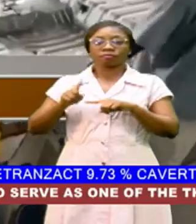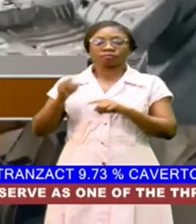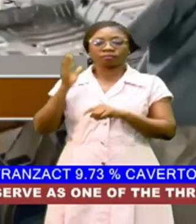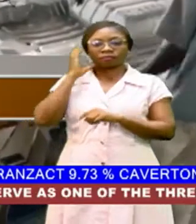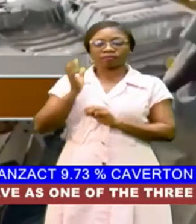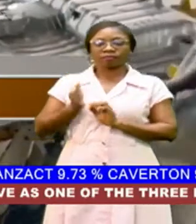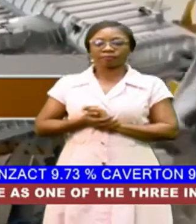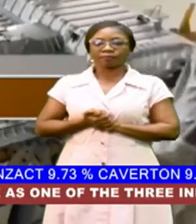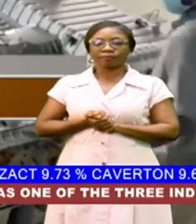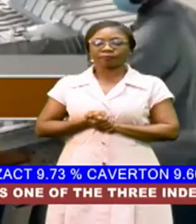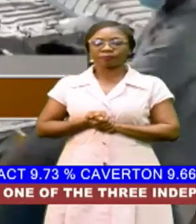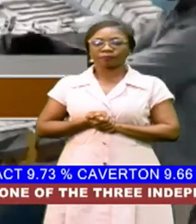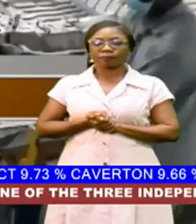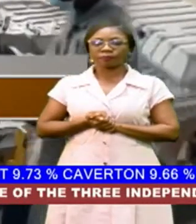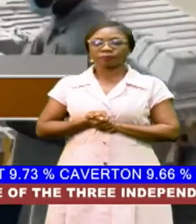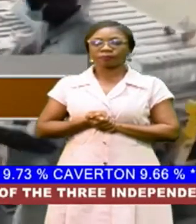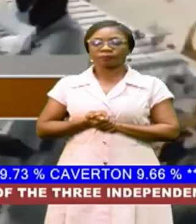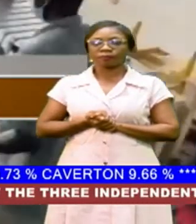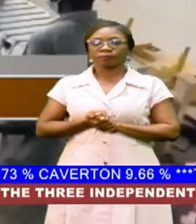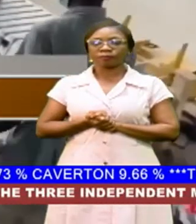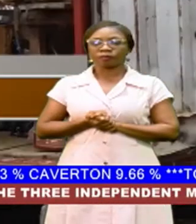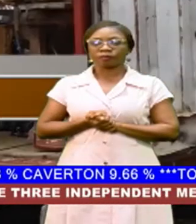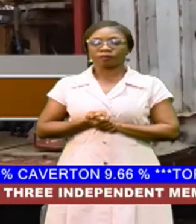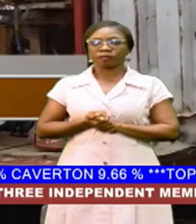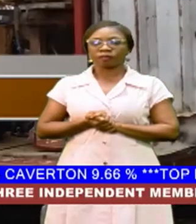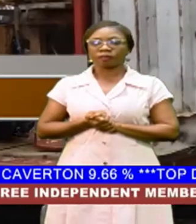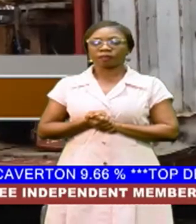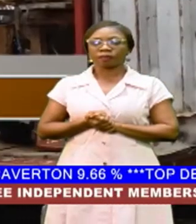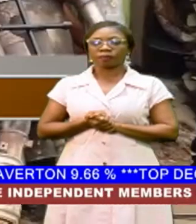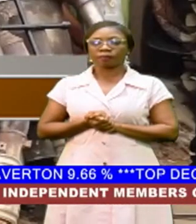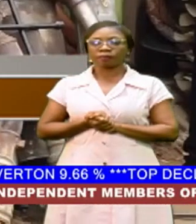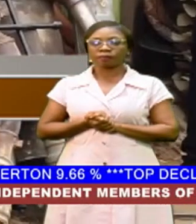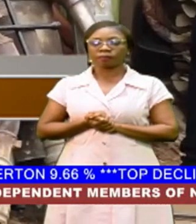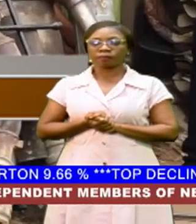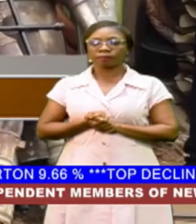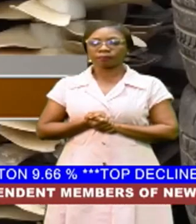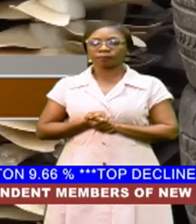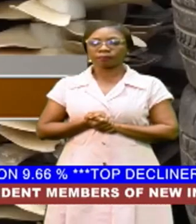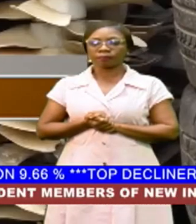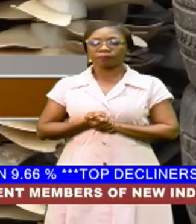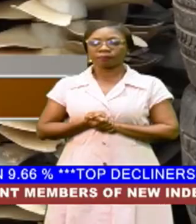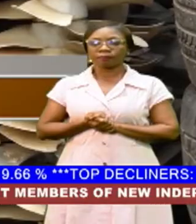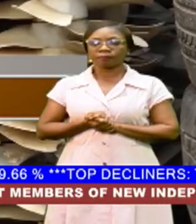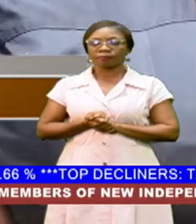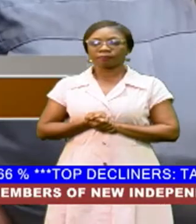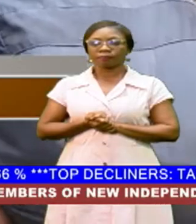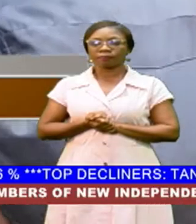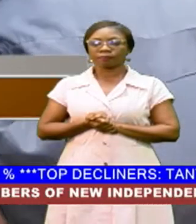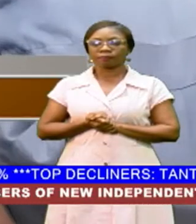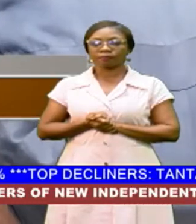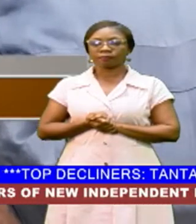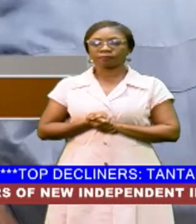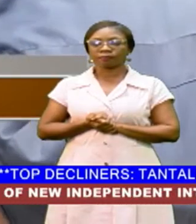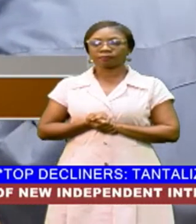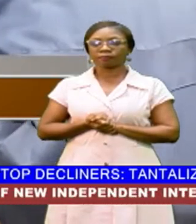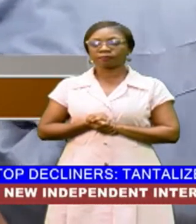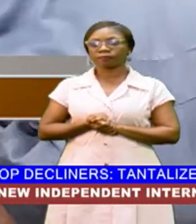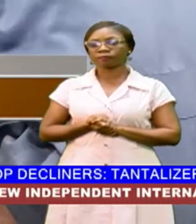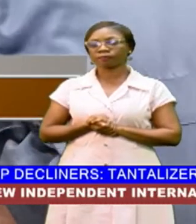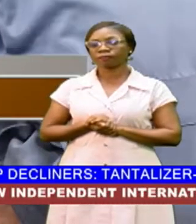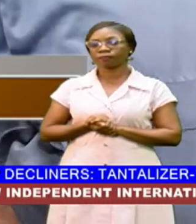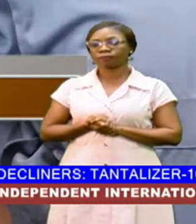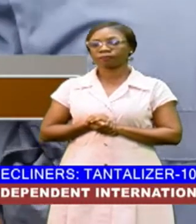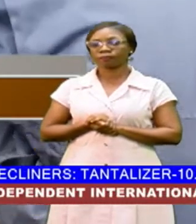of locally manufactured vehicles, the importation of used vehicles components stands in the way of the sector